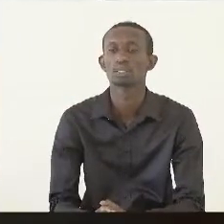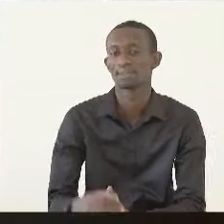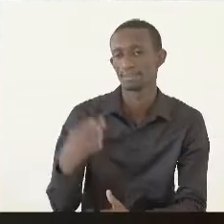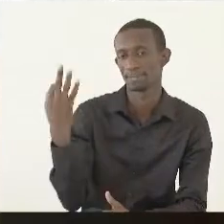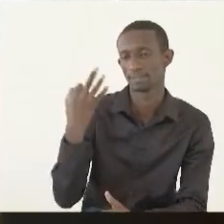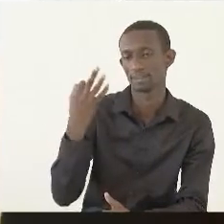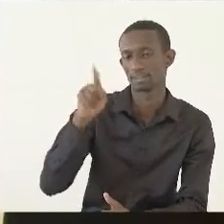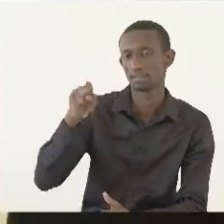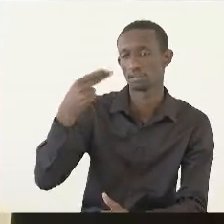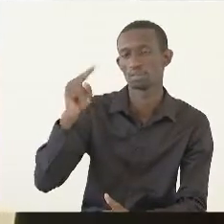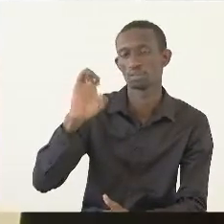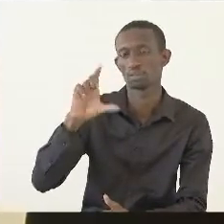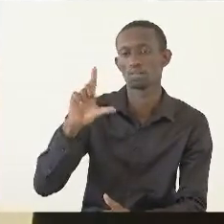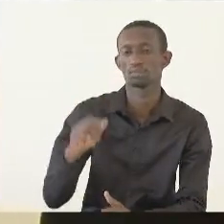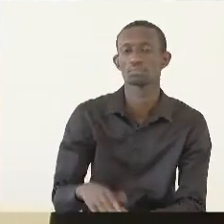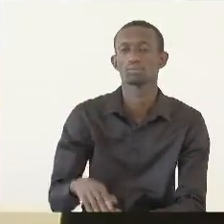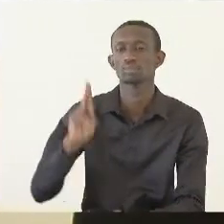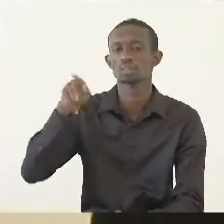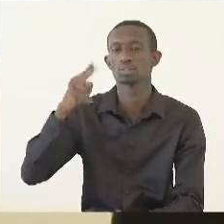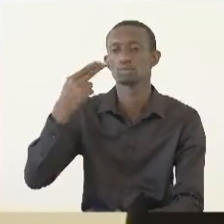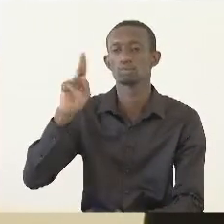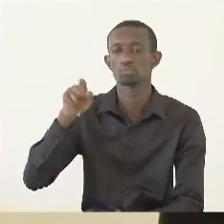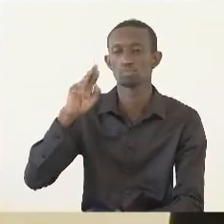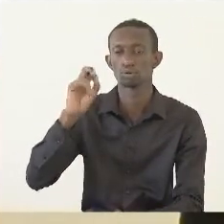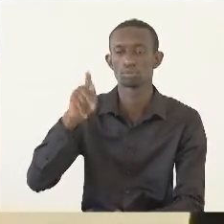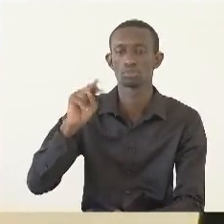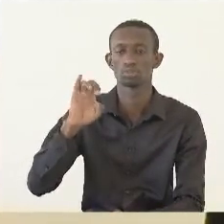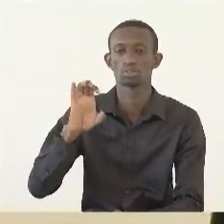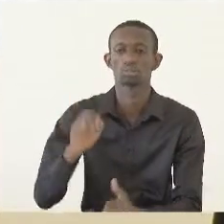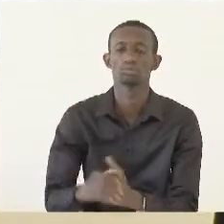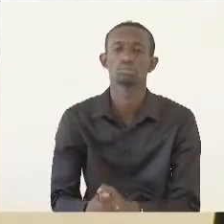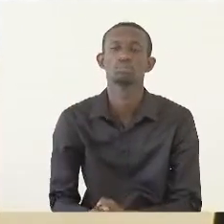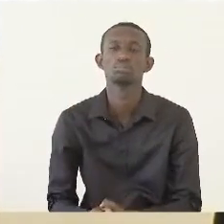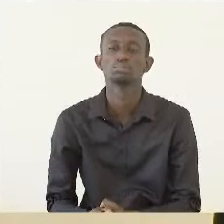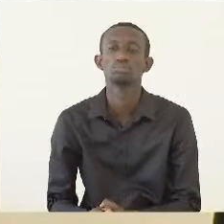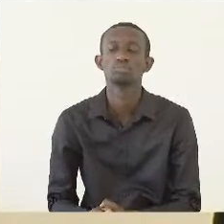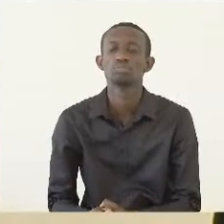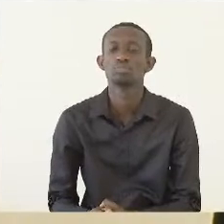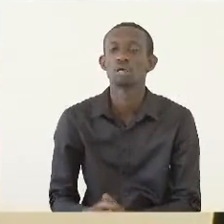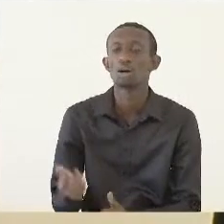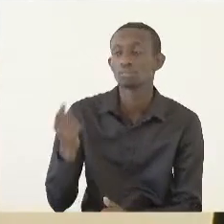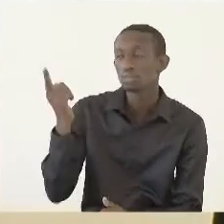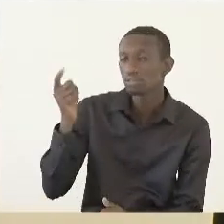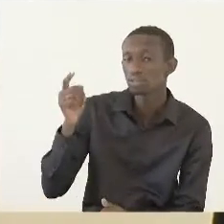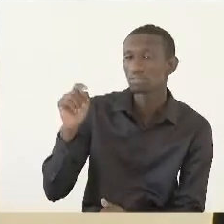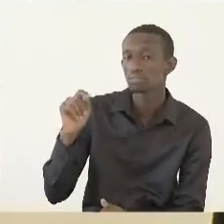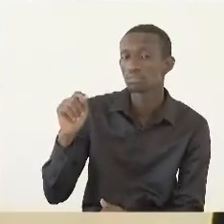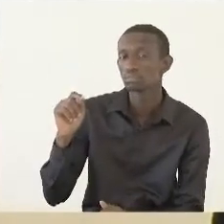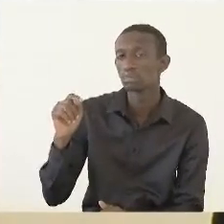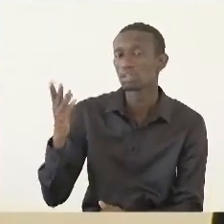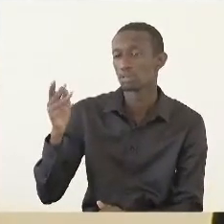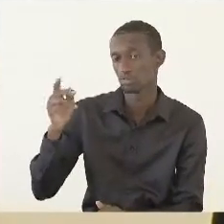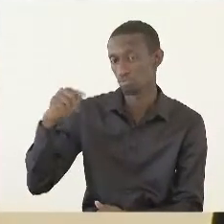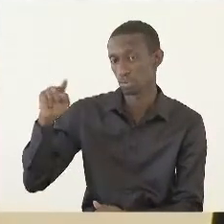3-phenyl propanoic acid. Hey, I think I have to make correction here once again. Some bit of